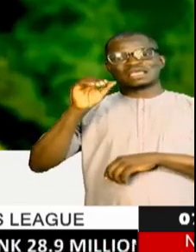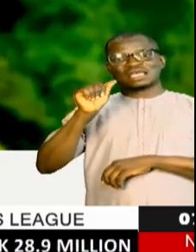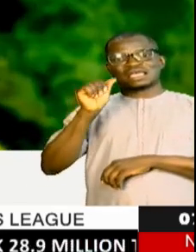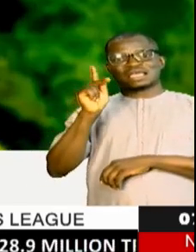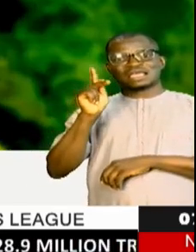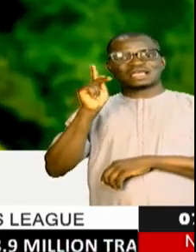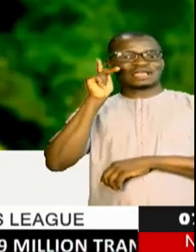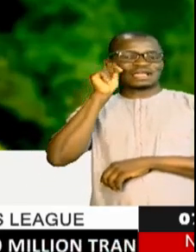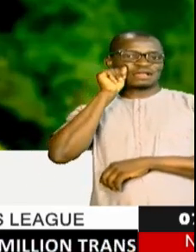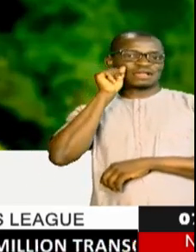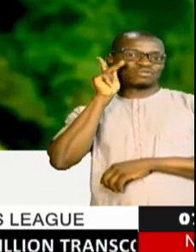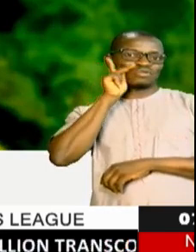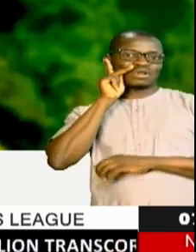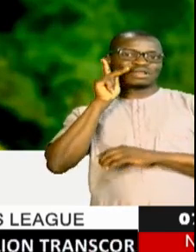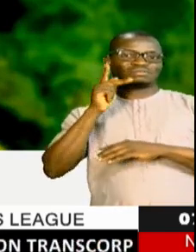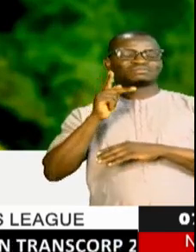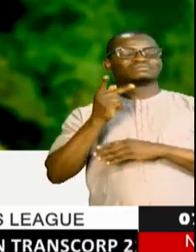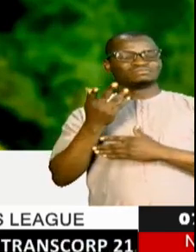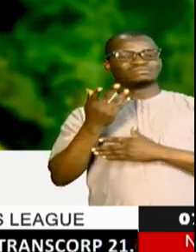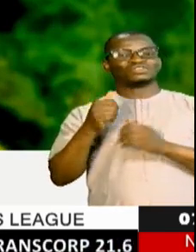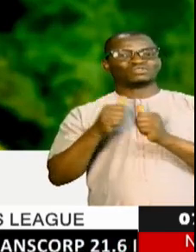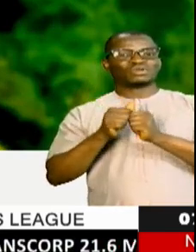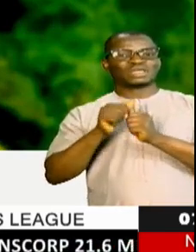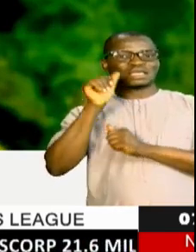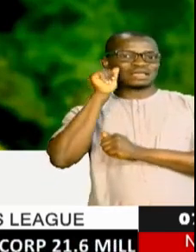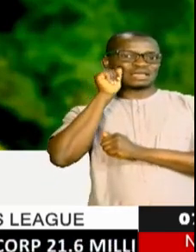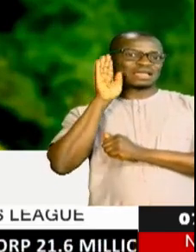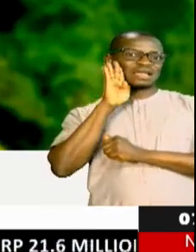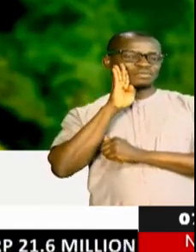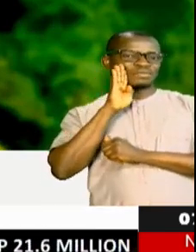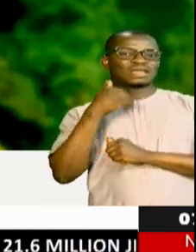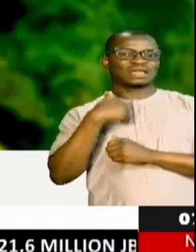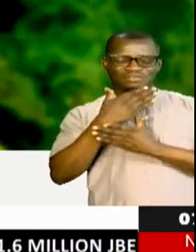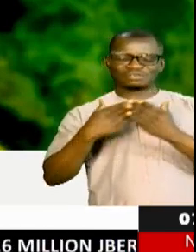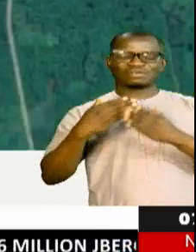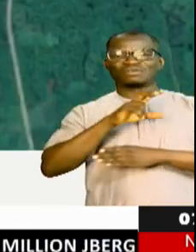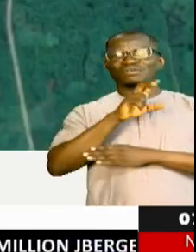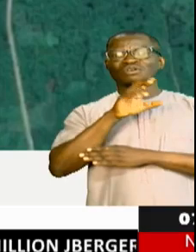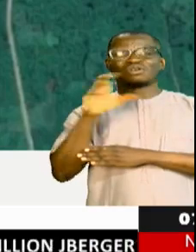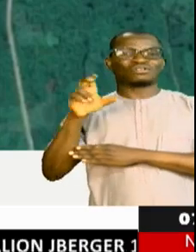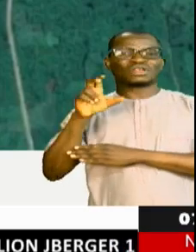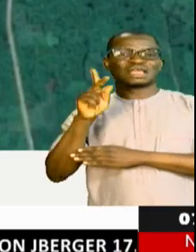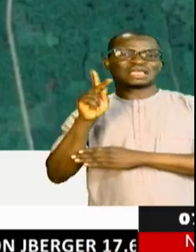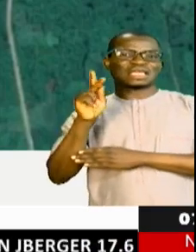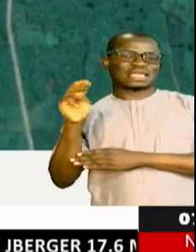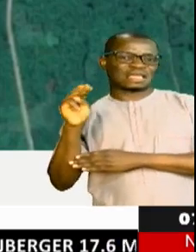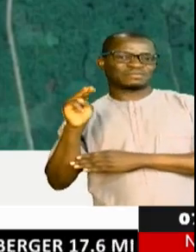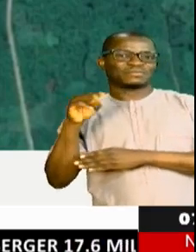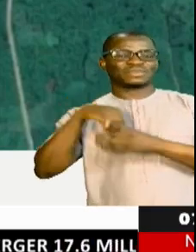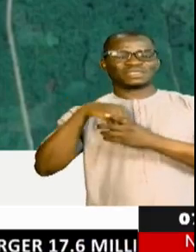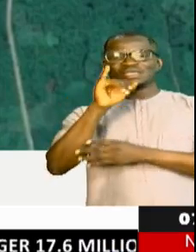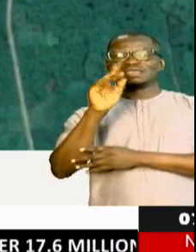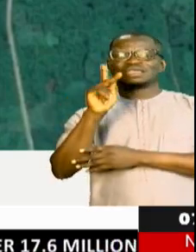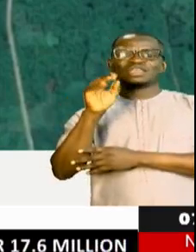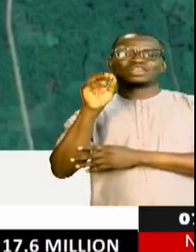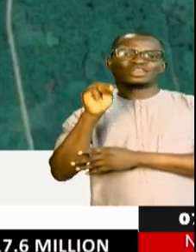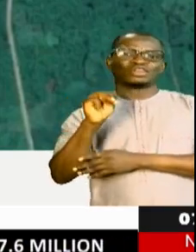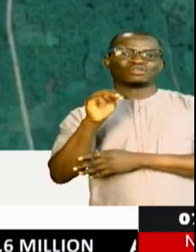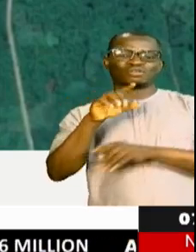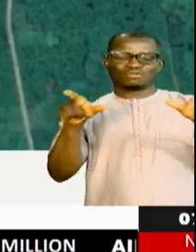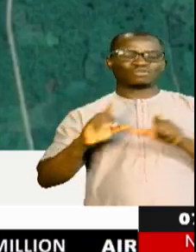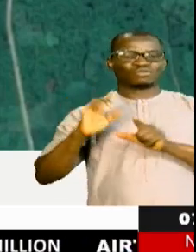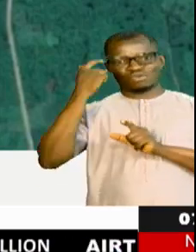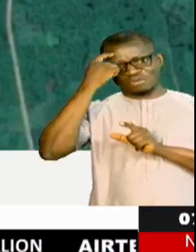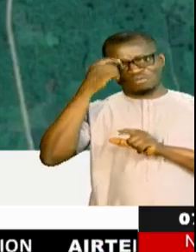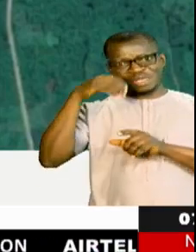boundary spans hundreds of kilometers at the Ini local government in Akwa Ibom and Ikoano local government in Abia State. It